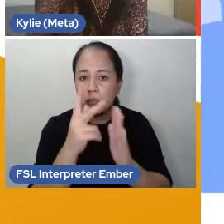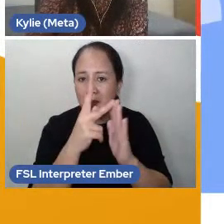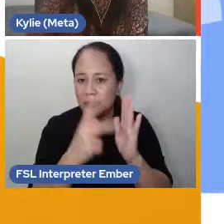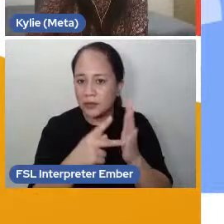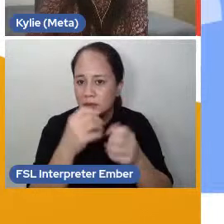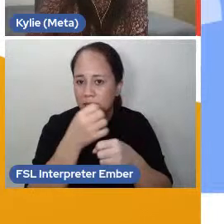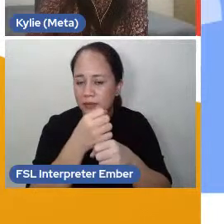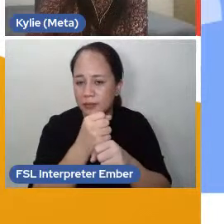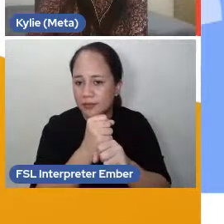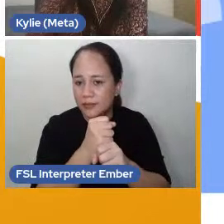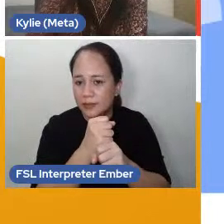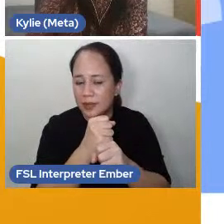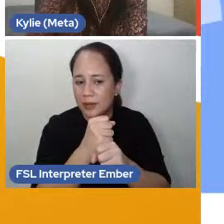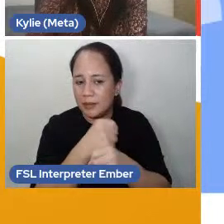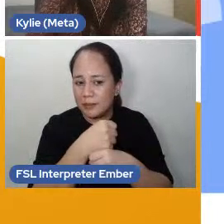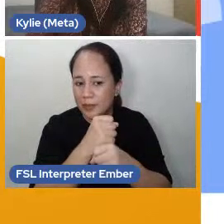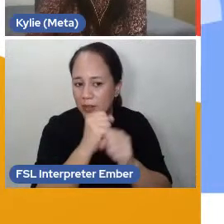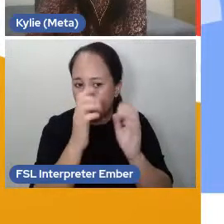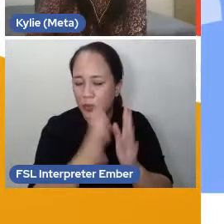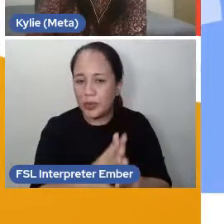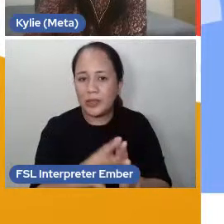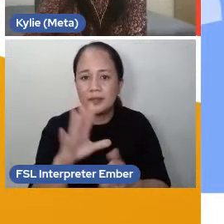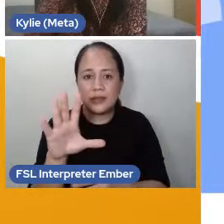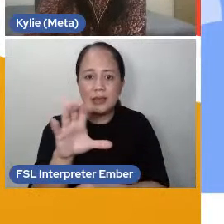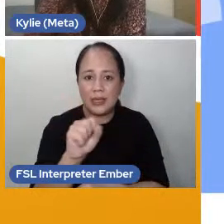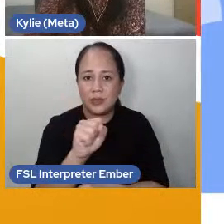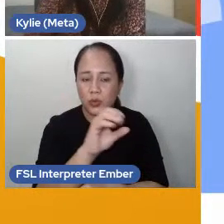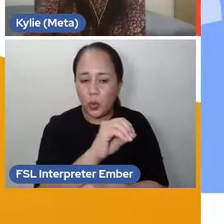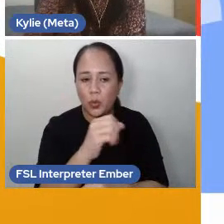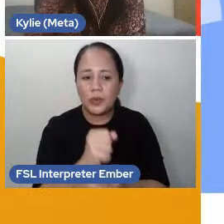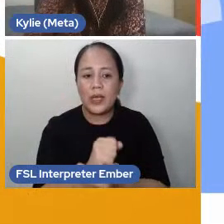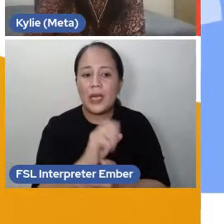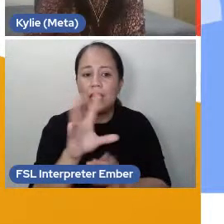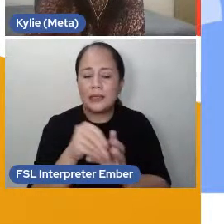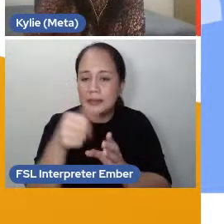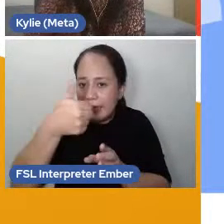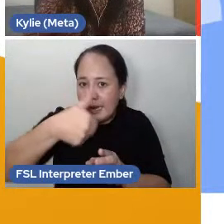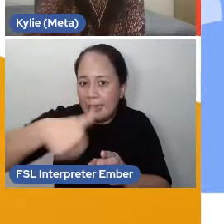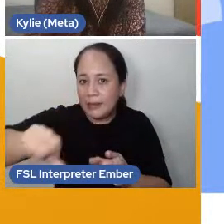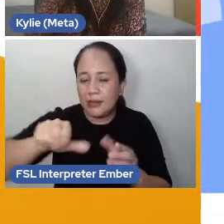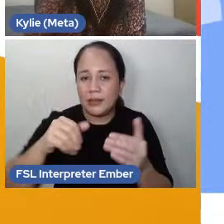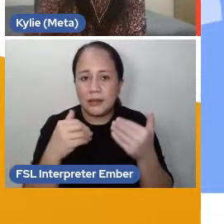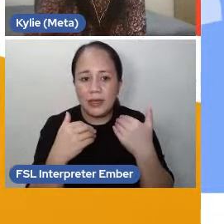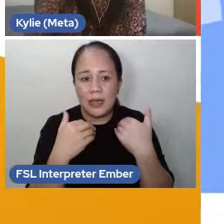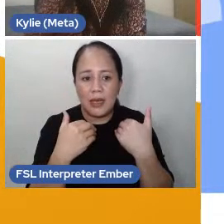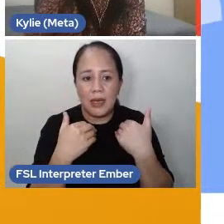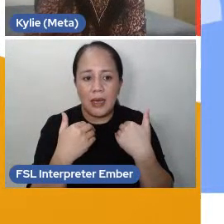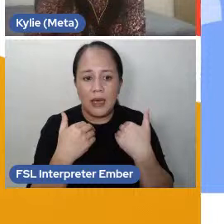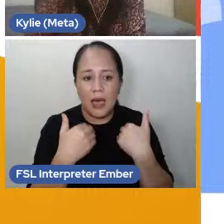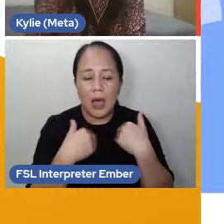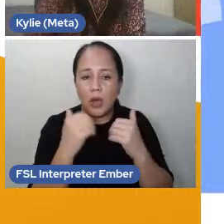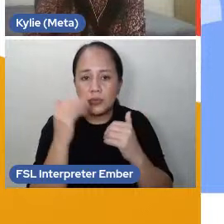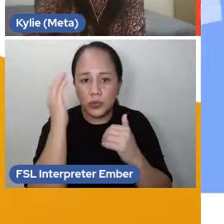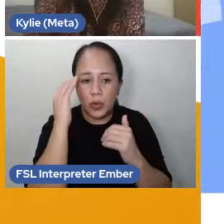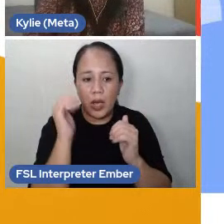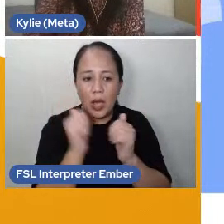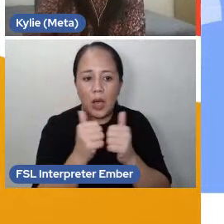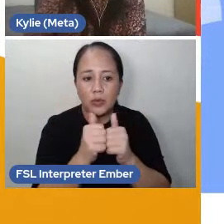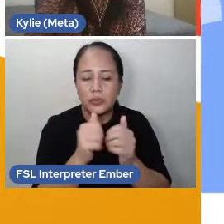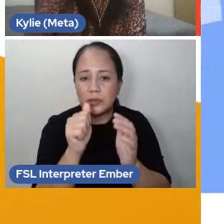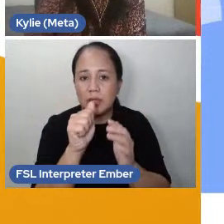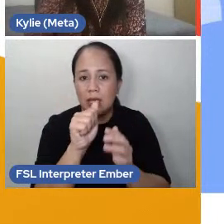policymakers, the civil society, and anyone who has an opinion on how to make the ad library and our